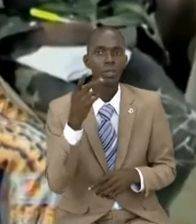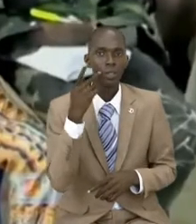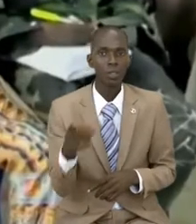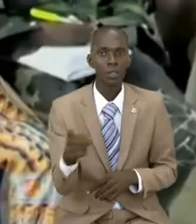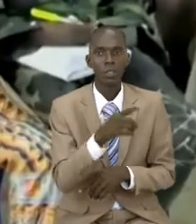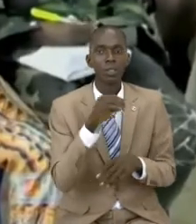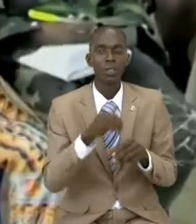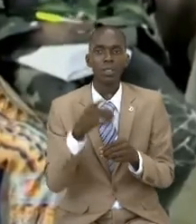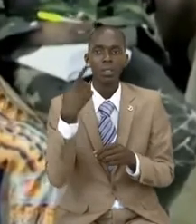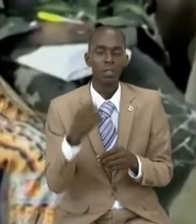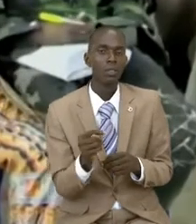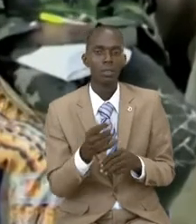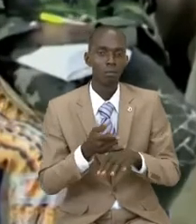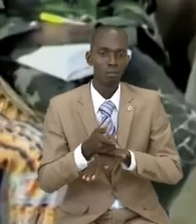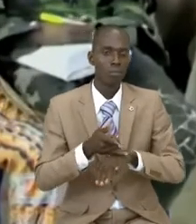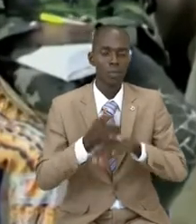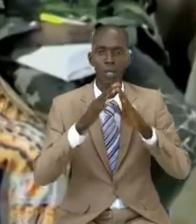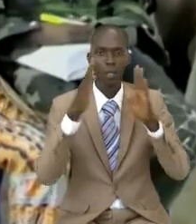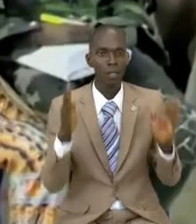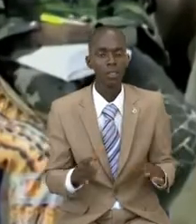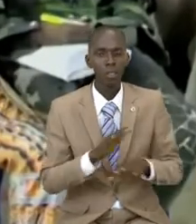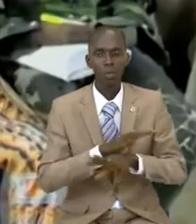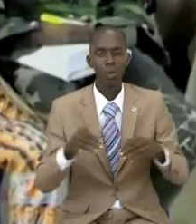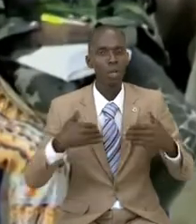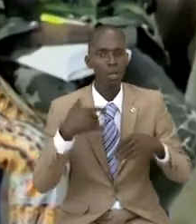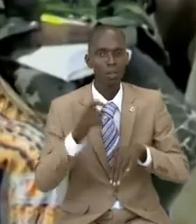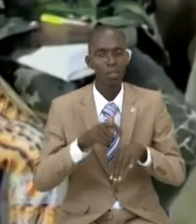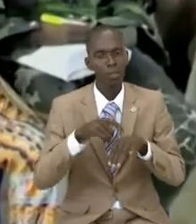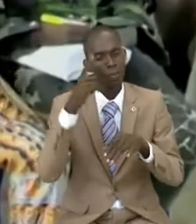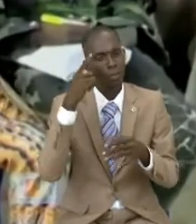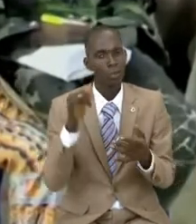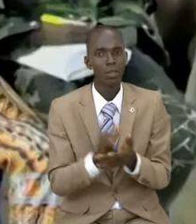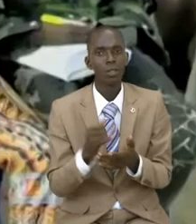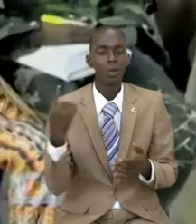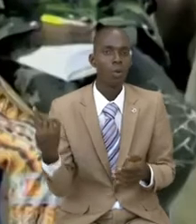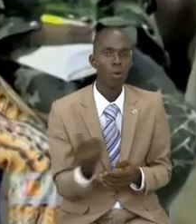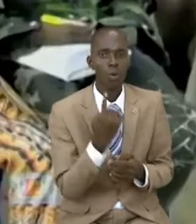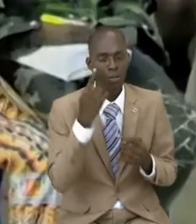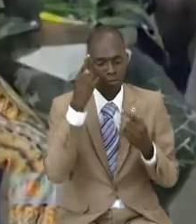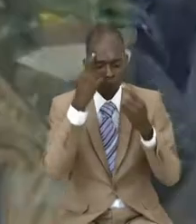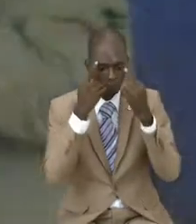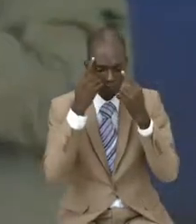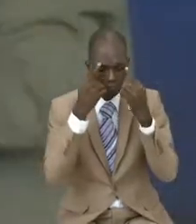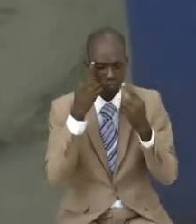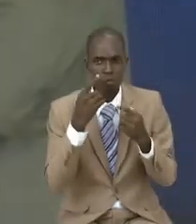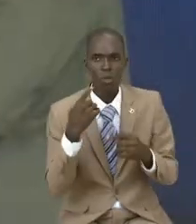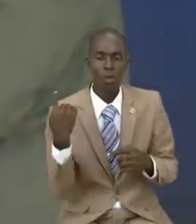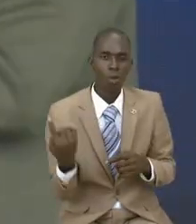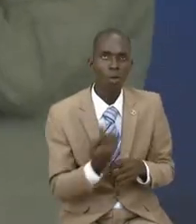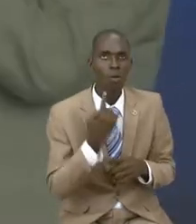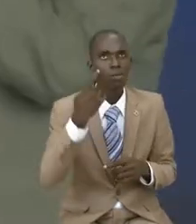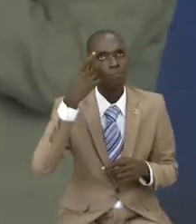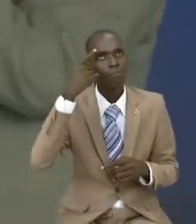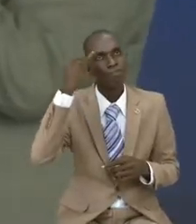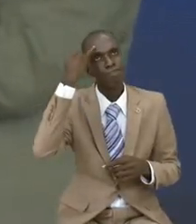beer parlor. They don't have time for that. They're always thinking, they're always imagining,